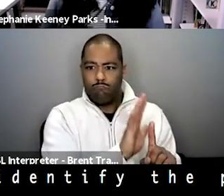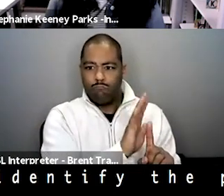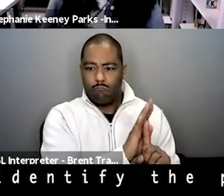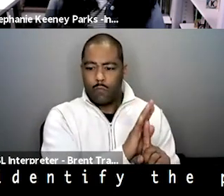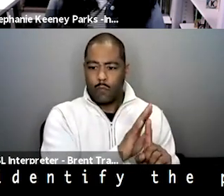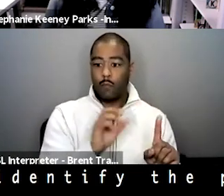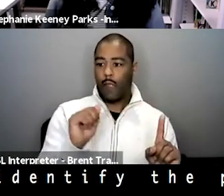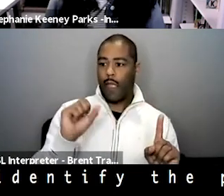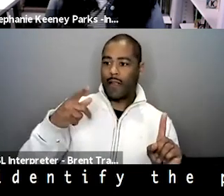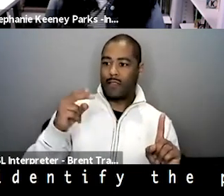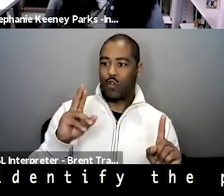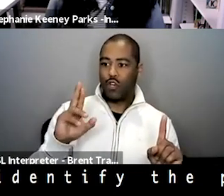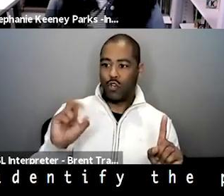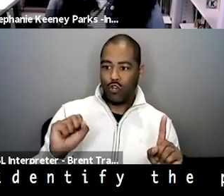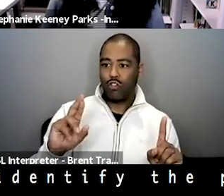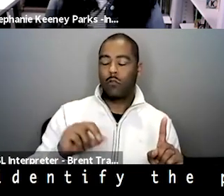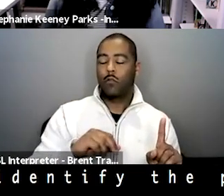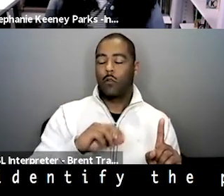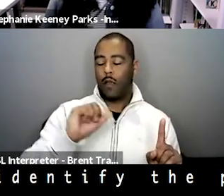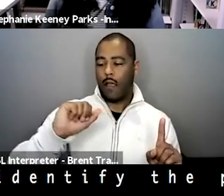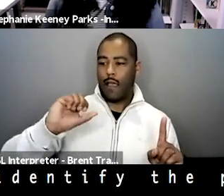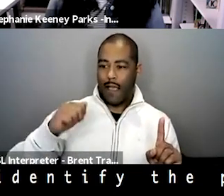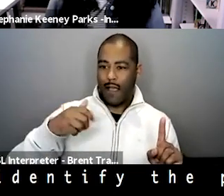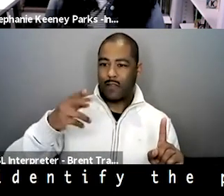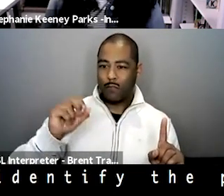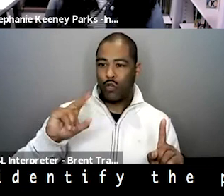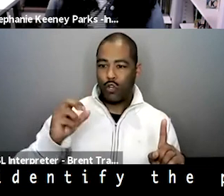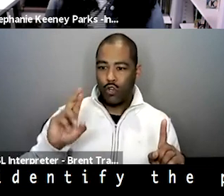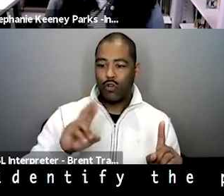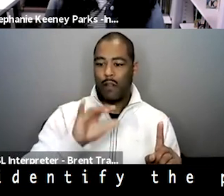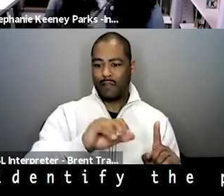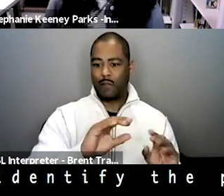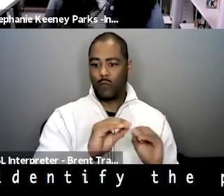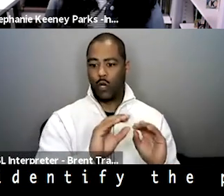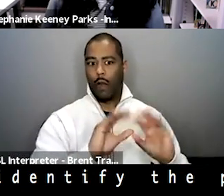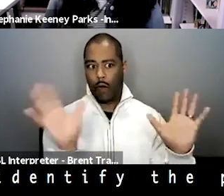thing, that it becomes very hard to not just to identify